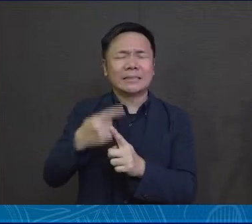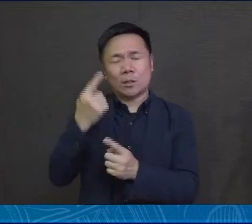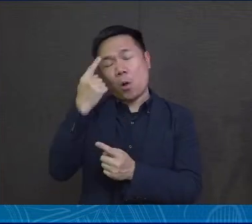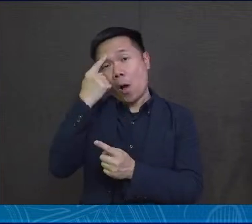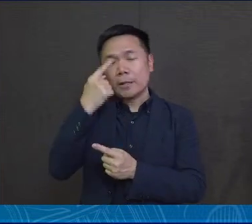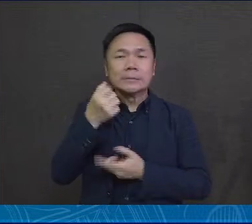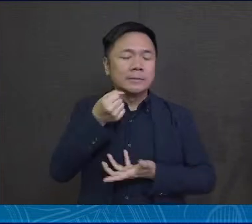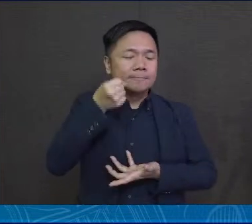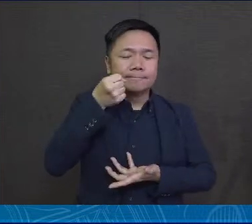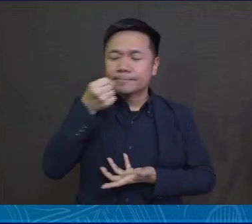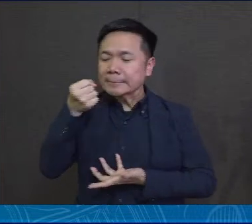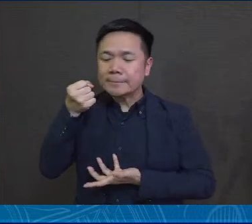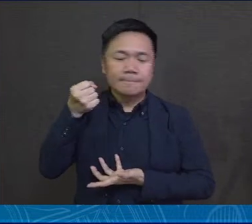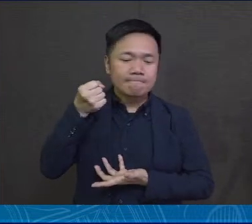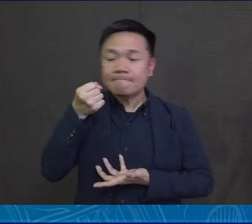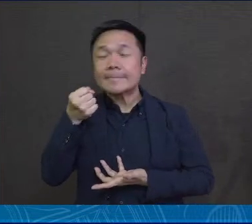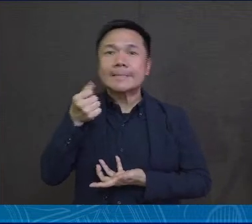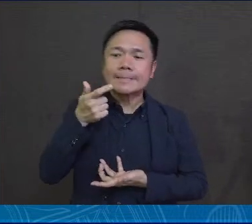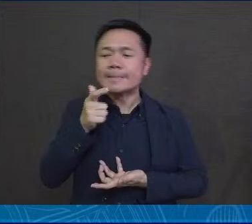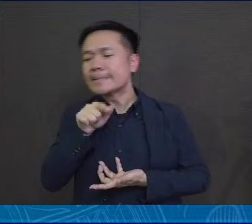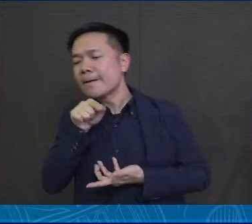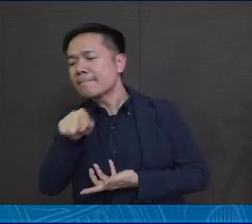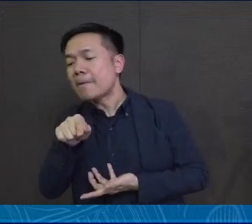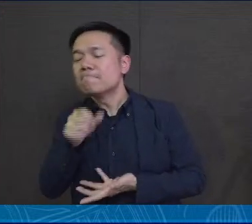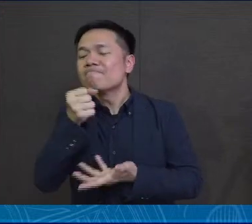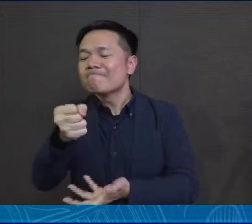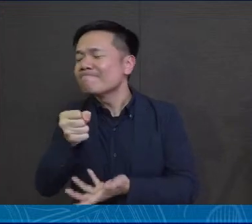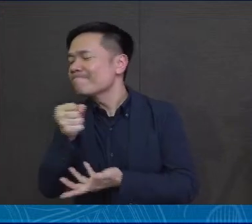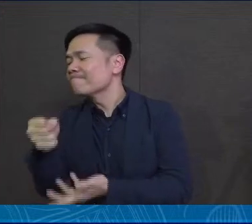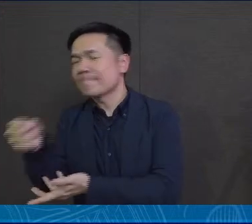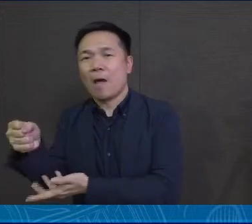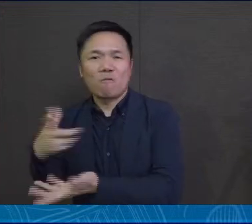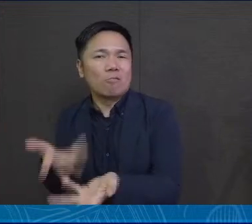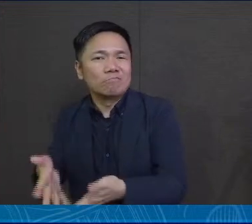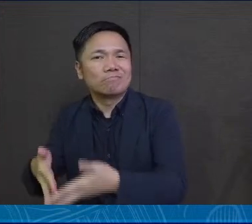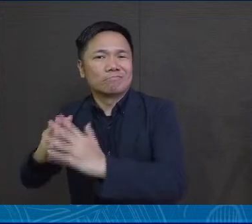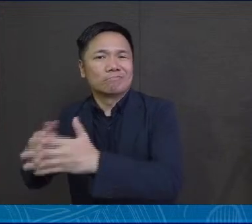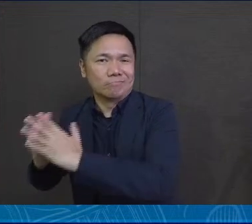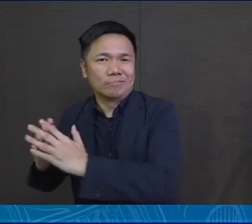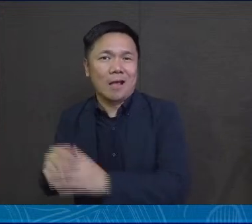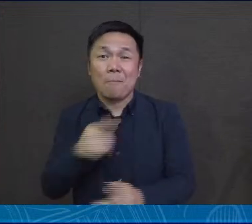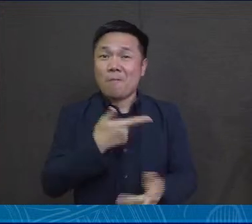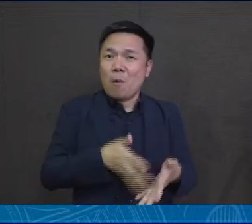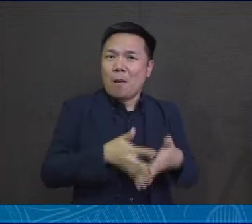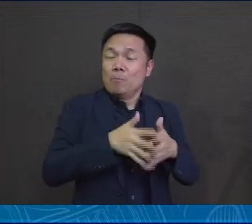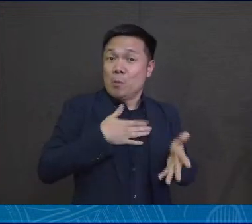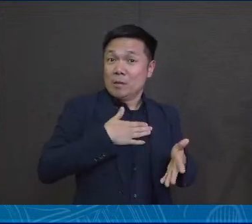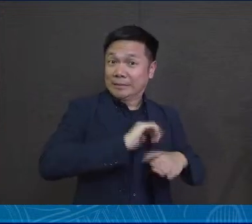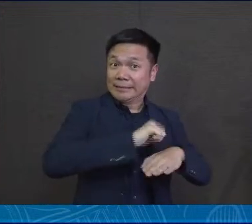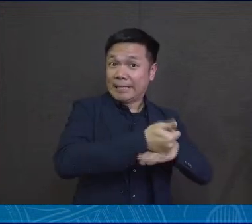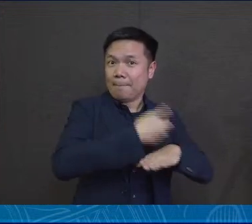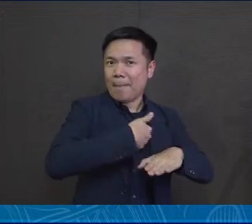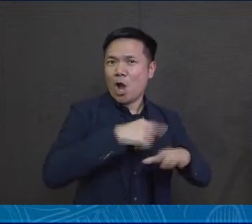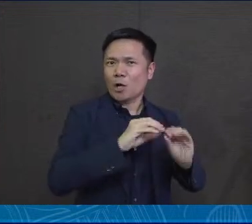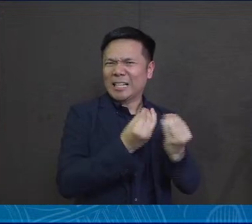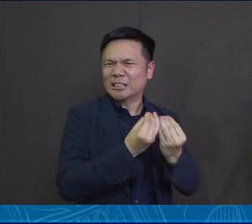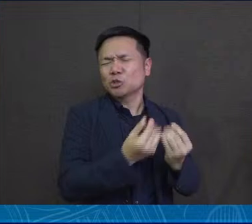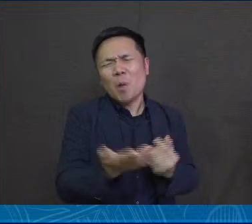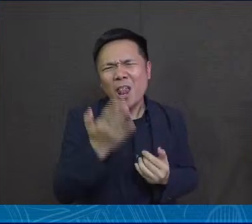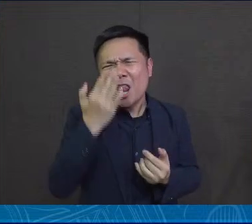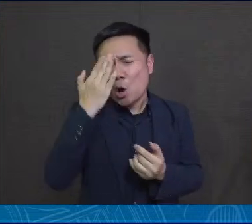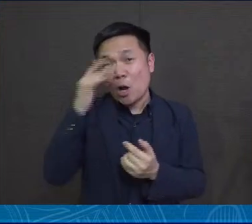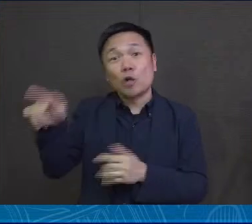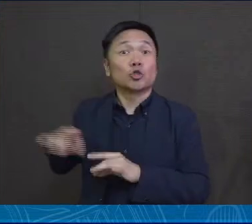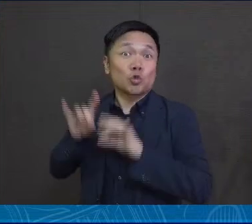build capability. So for example, a few years ago, before even NEMA was established, we realised that there's a high-risk weather season